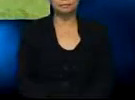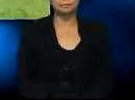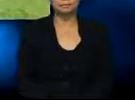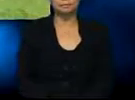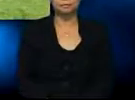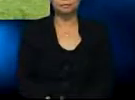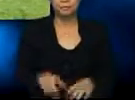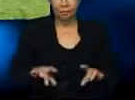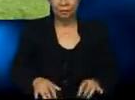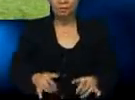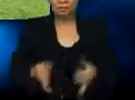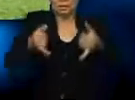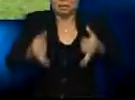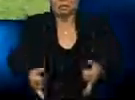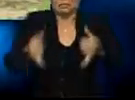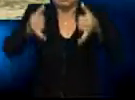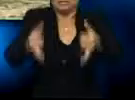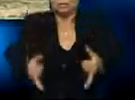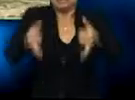Kangaroos jump and hop when they move.